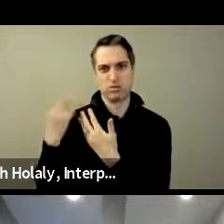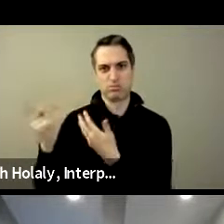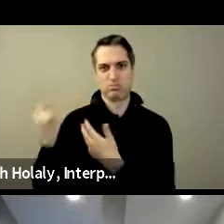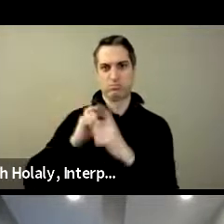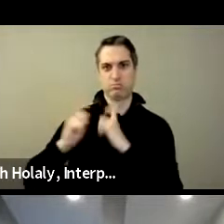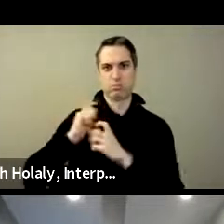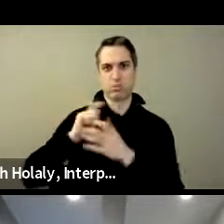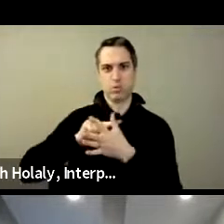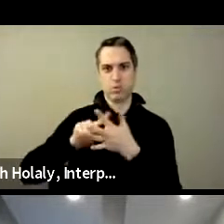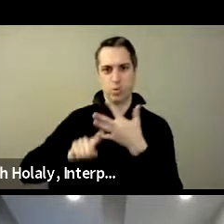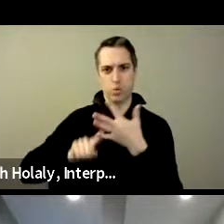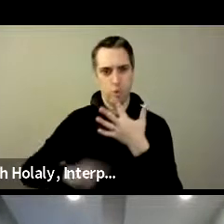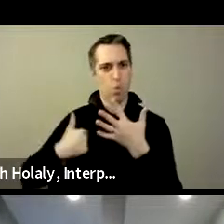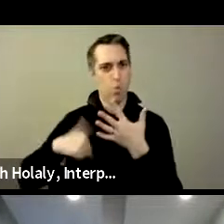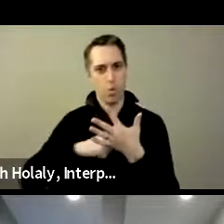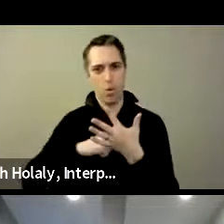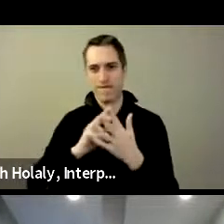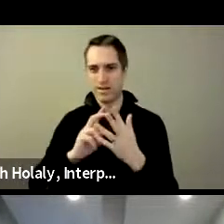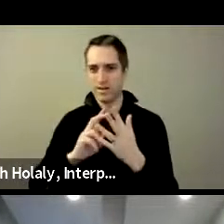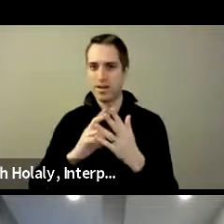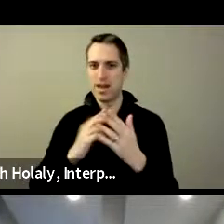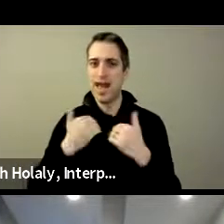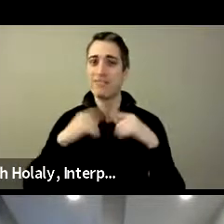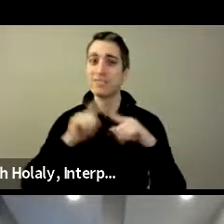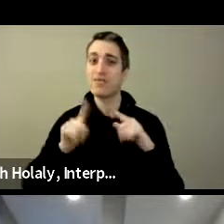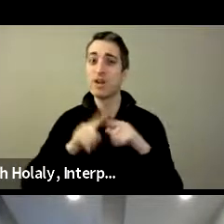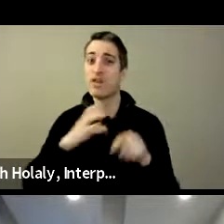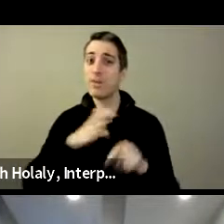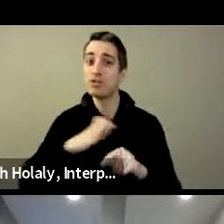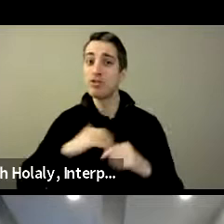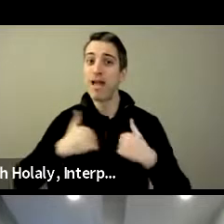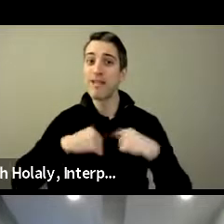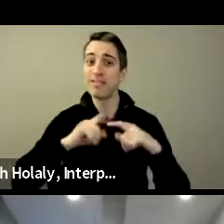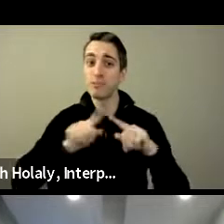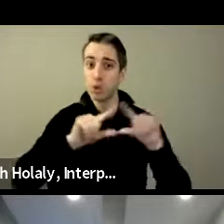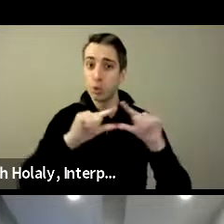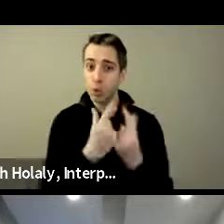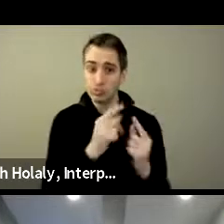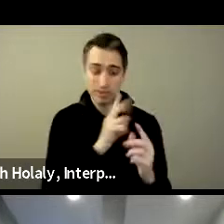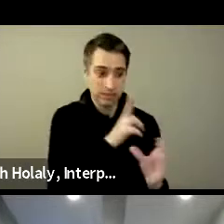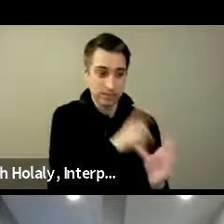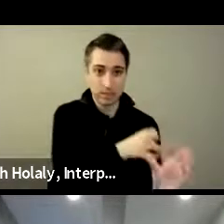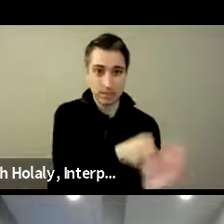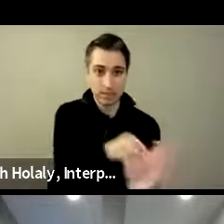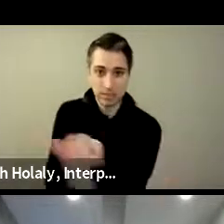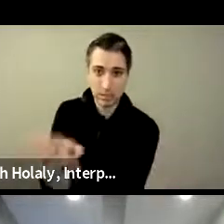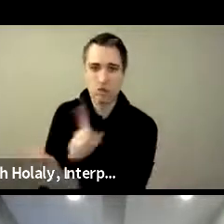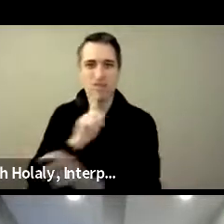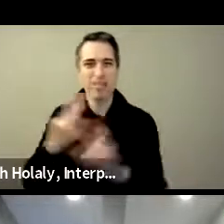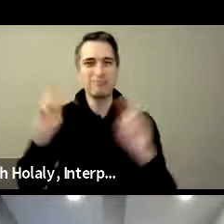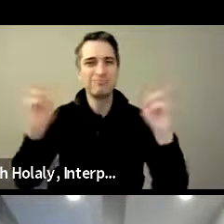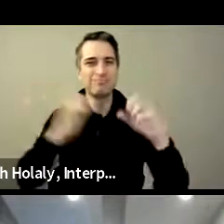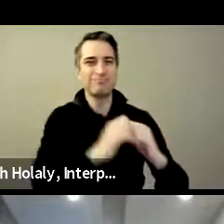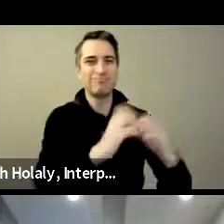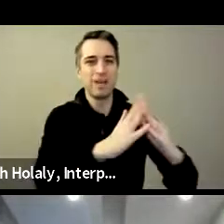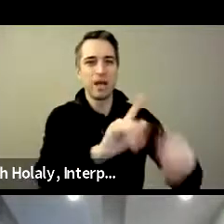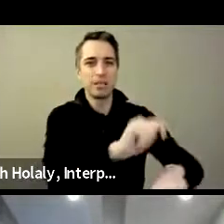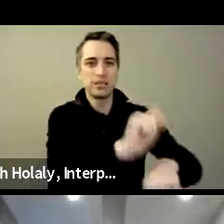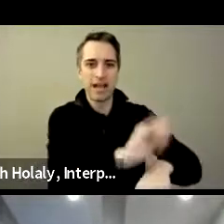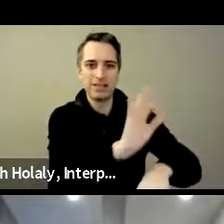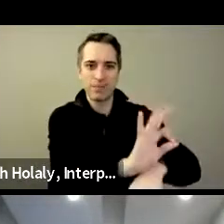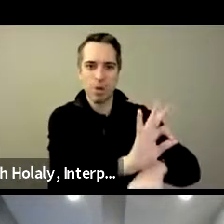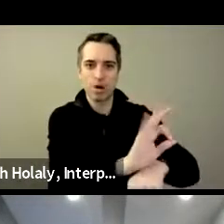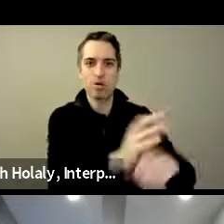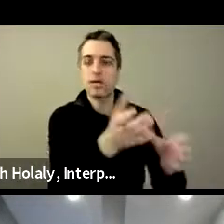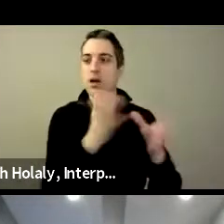initiative groups. So various commissioners will join these groups, and they're essentially task forces, and they help us divide the work that we need to